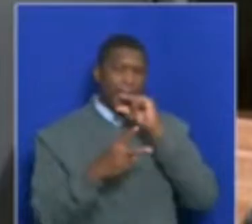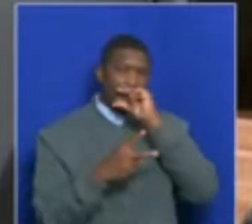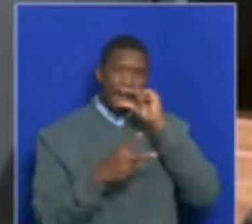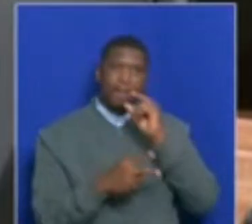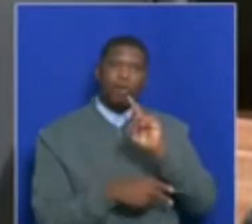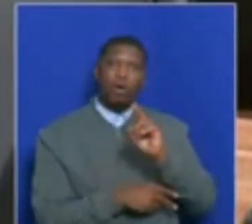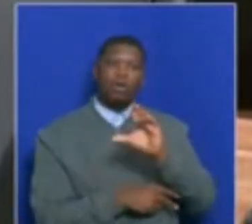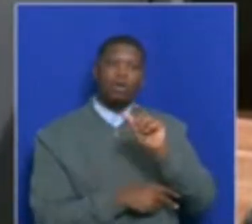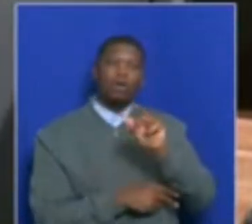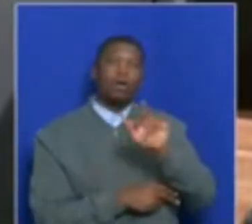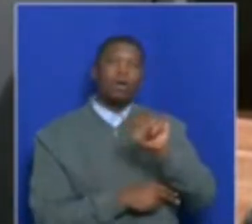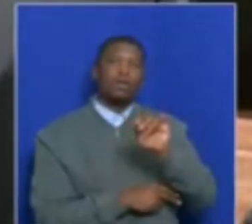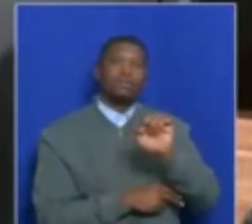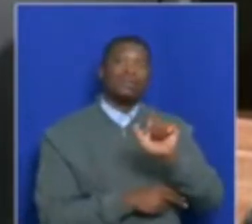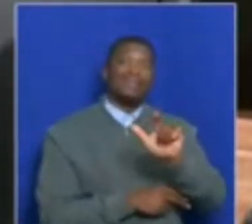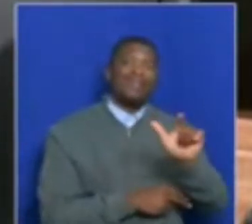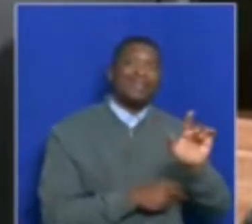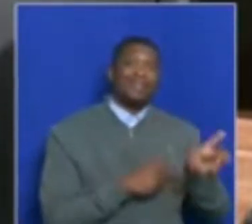gang.